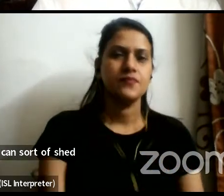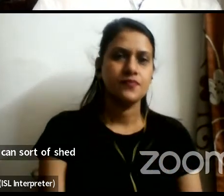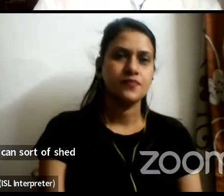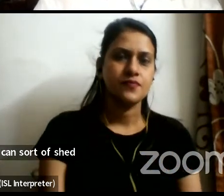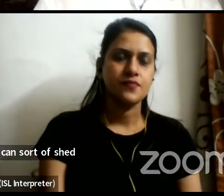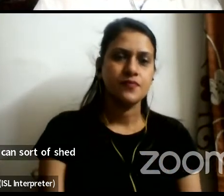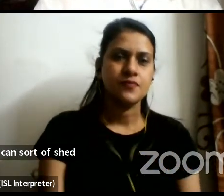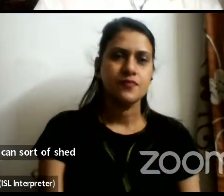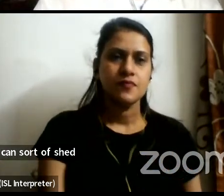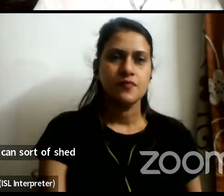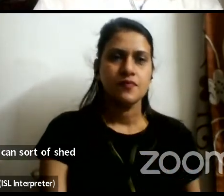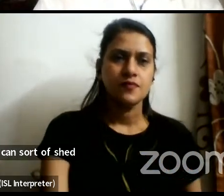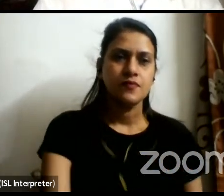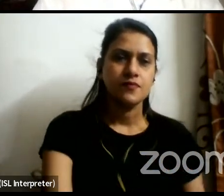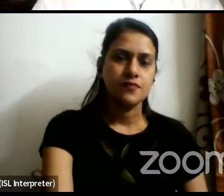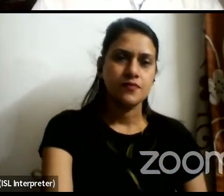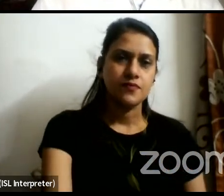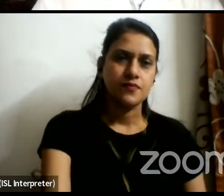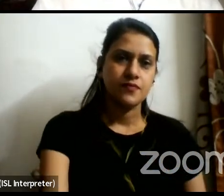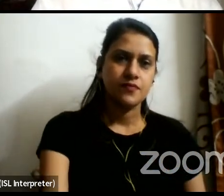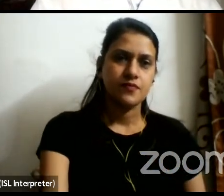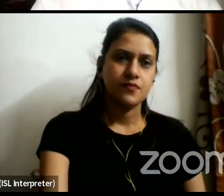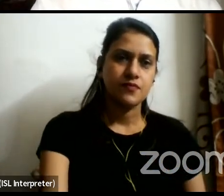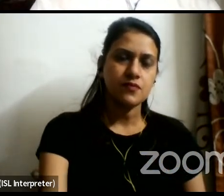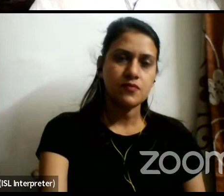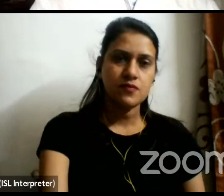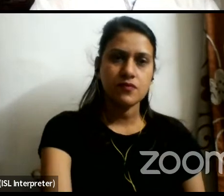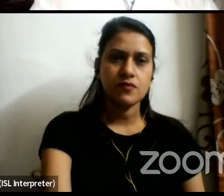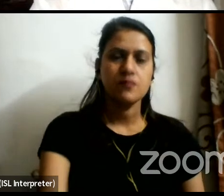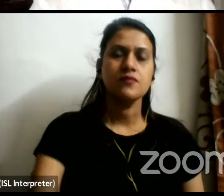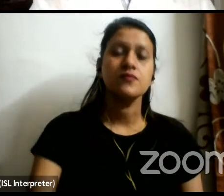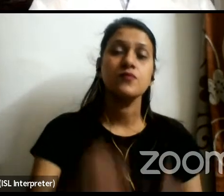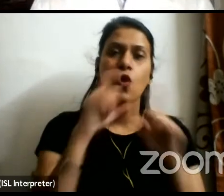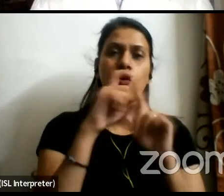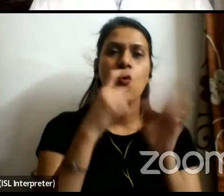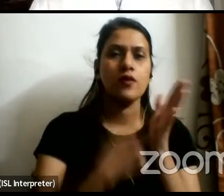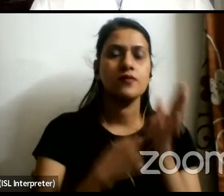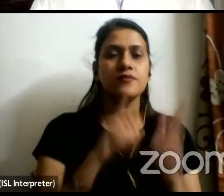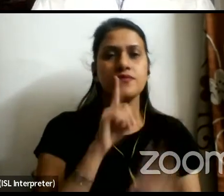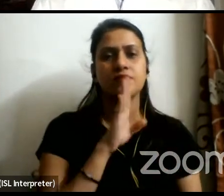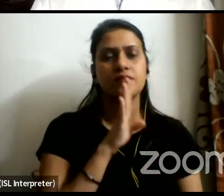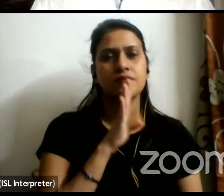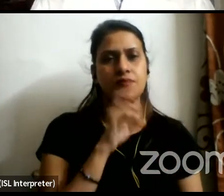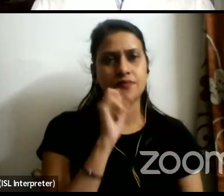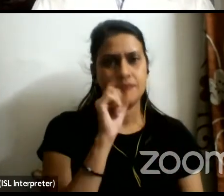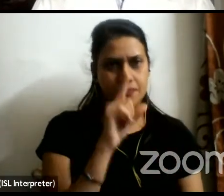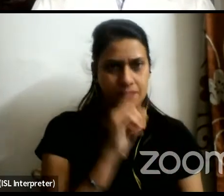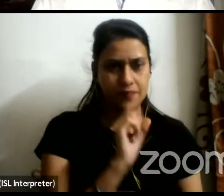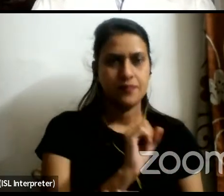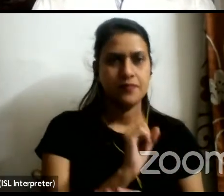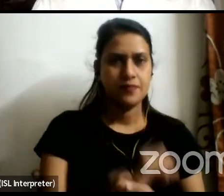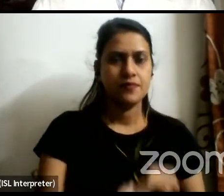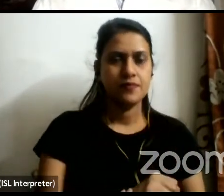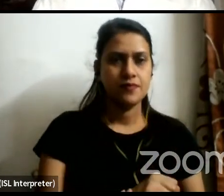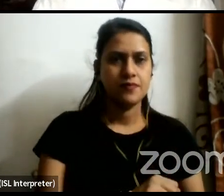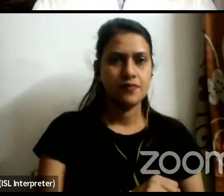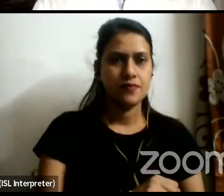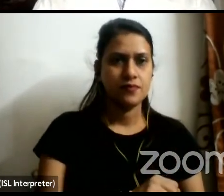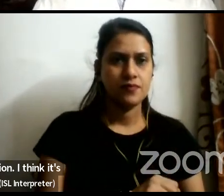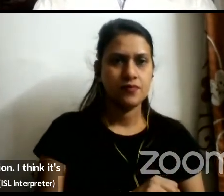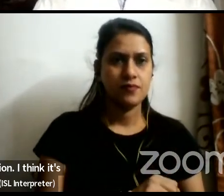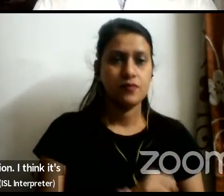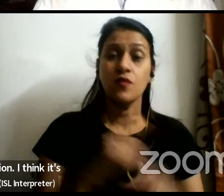So I'll quickly begin this, Rahul, and please share your views as well. So I'll say this is an excellent question. I think it's a question we don't